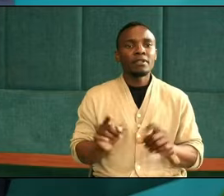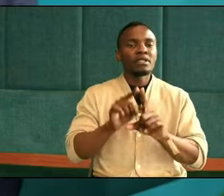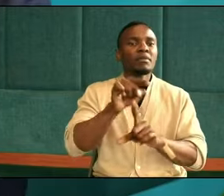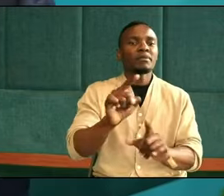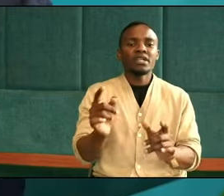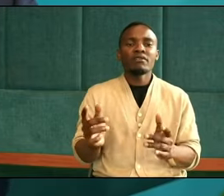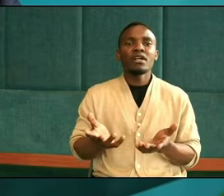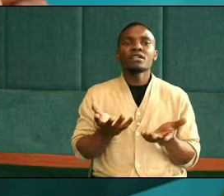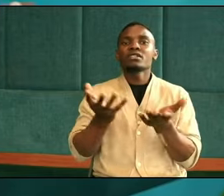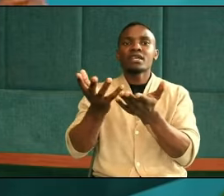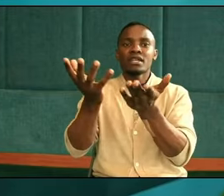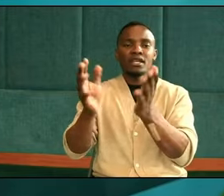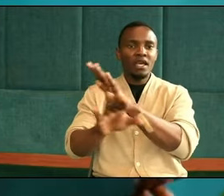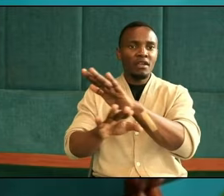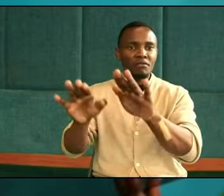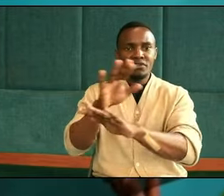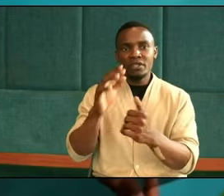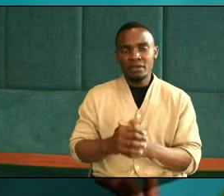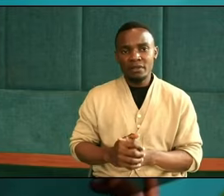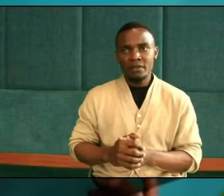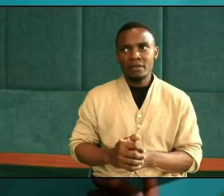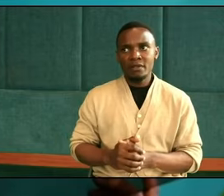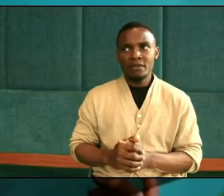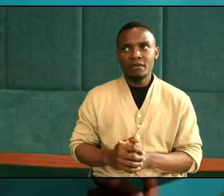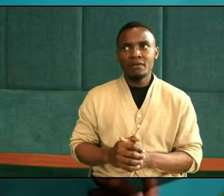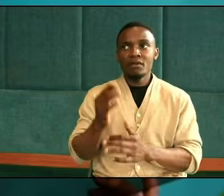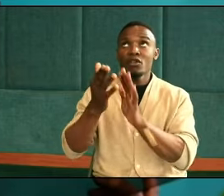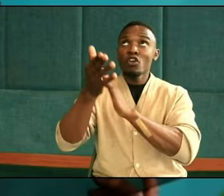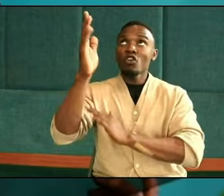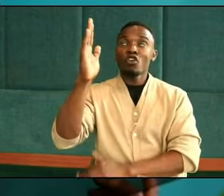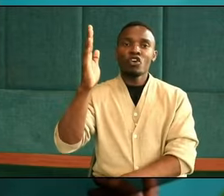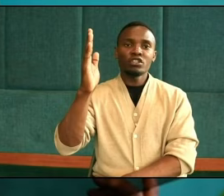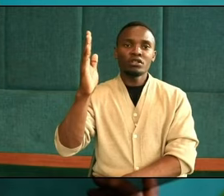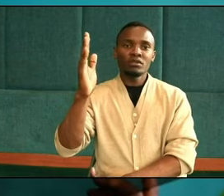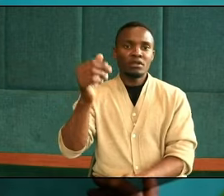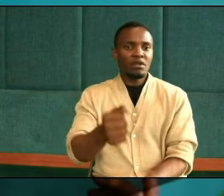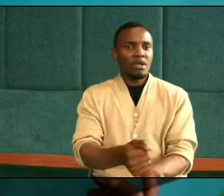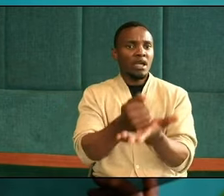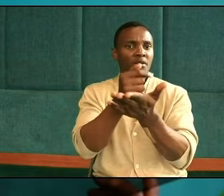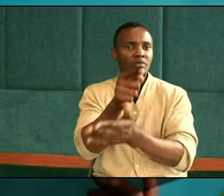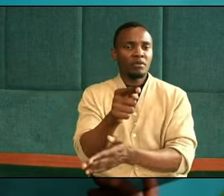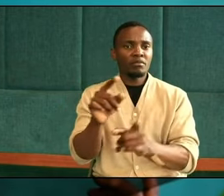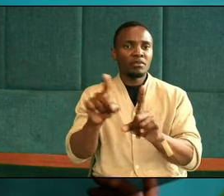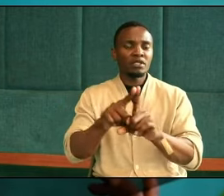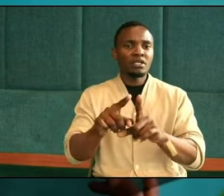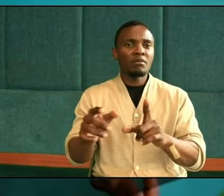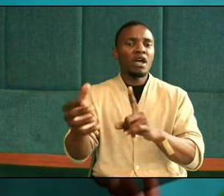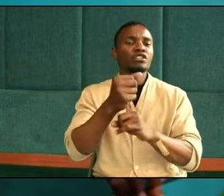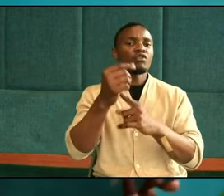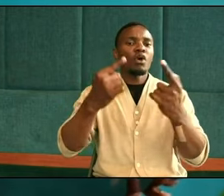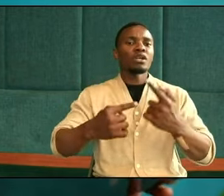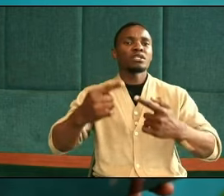surrender, the level of giving himself to God. God met him with success. And I want